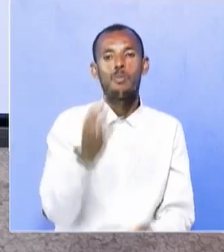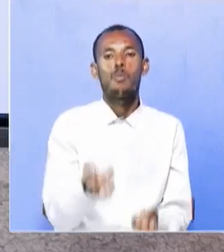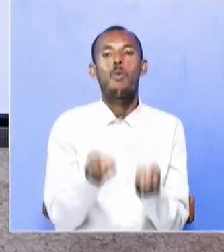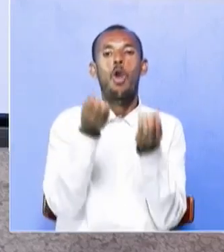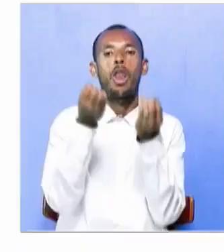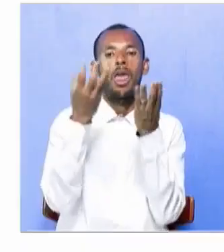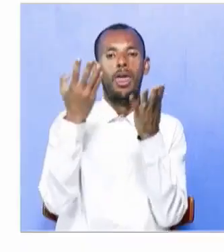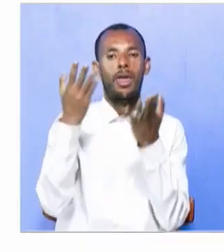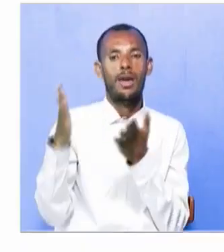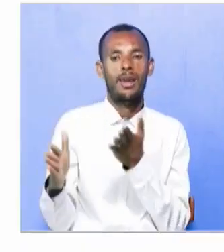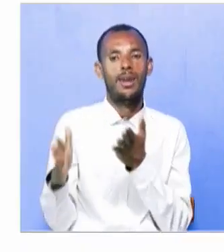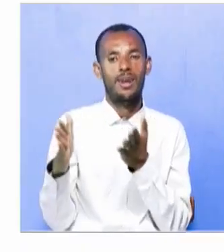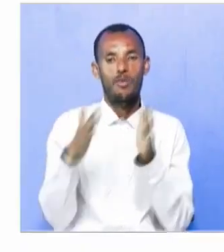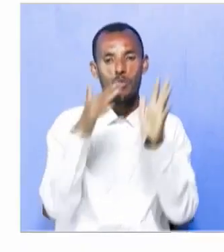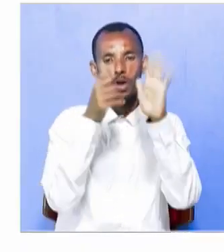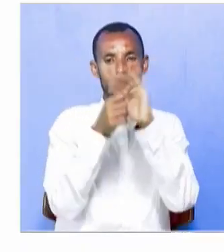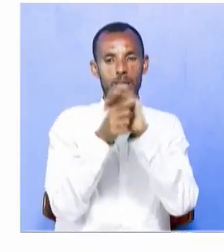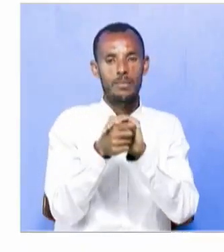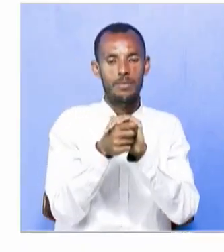polygons. For example,